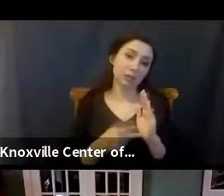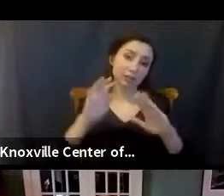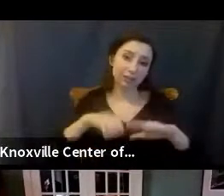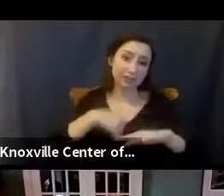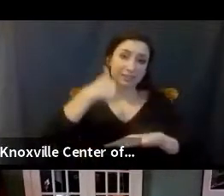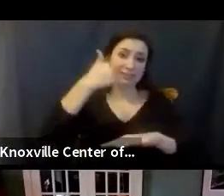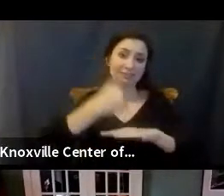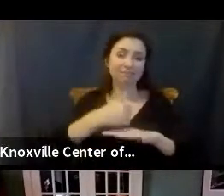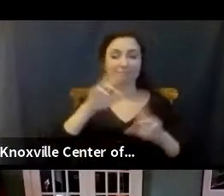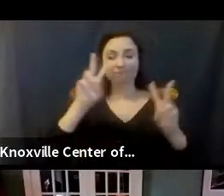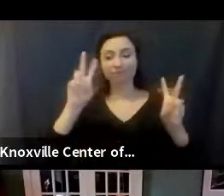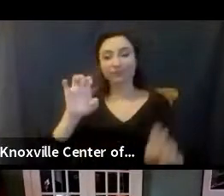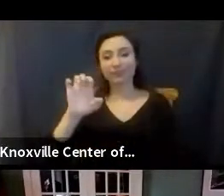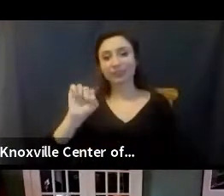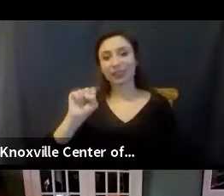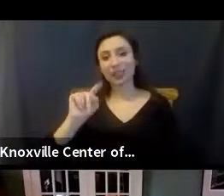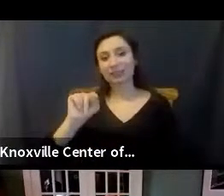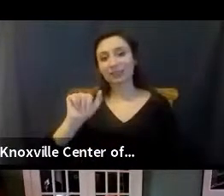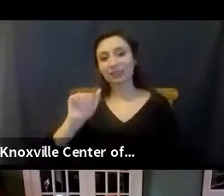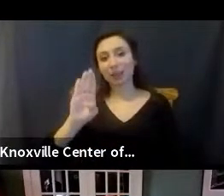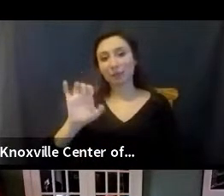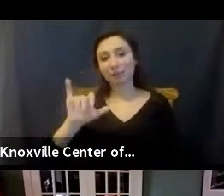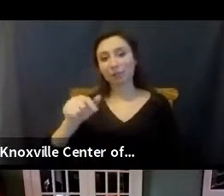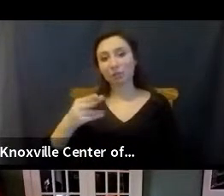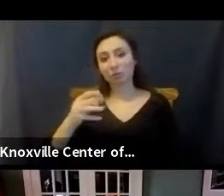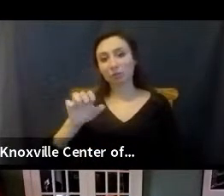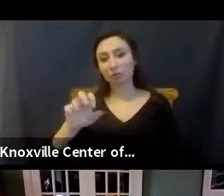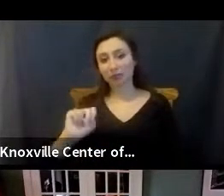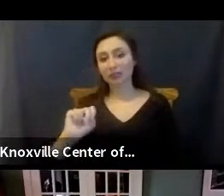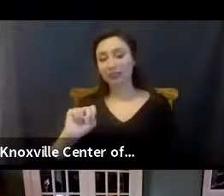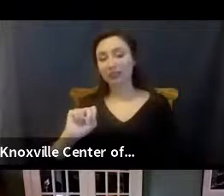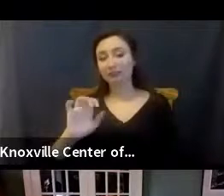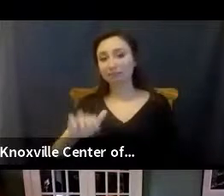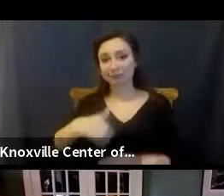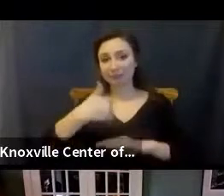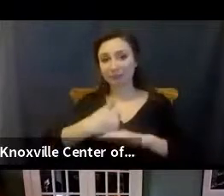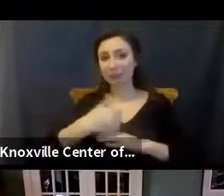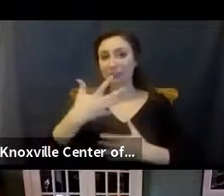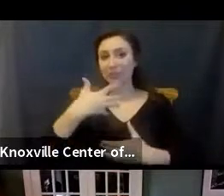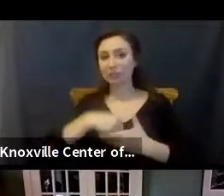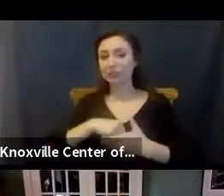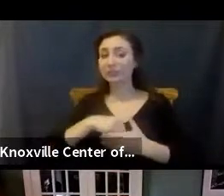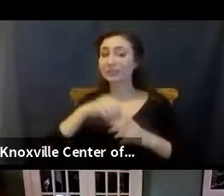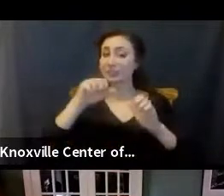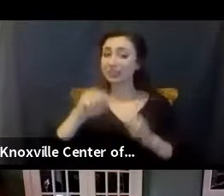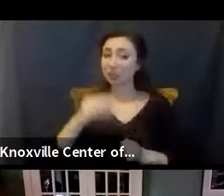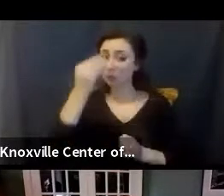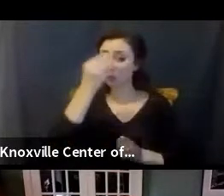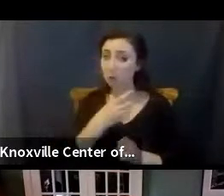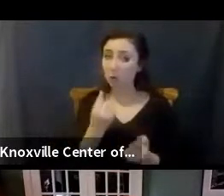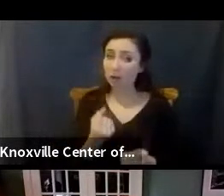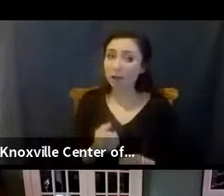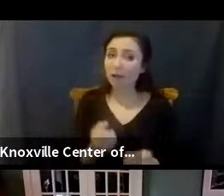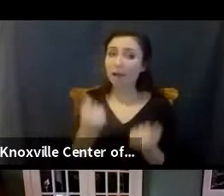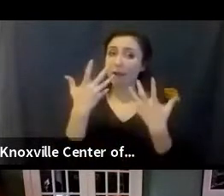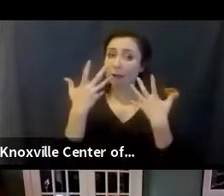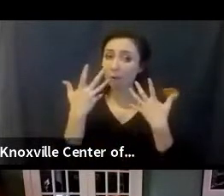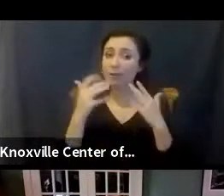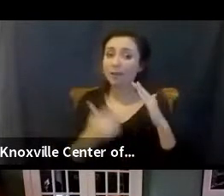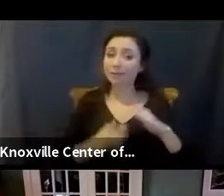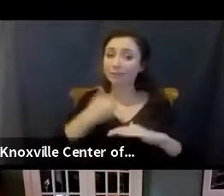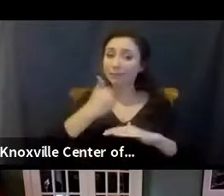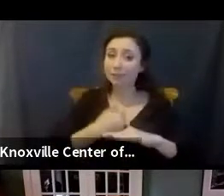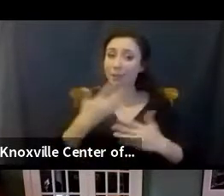establishment includes. Can you give us a sense of how many establishments this